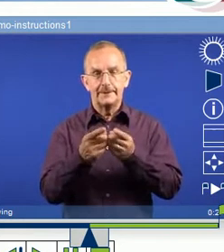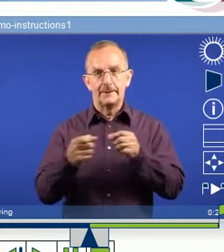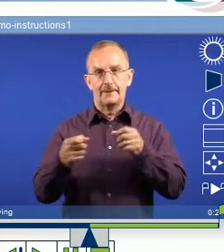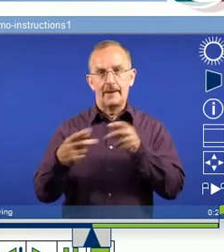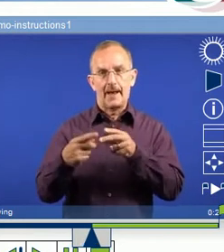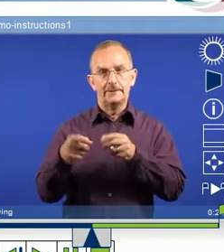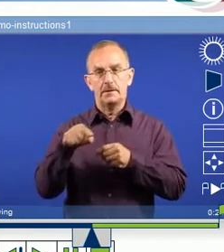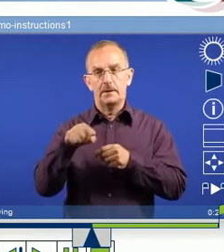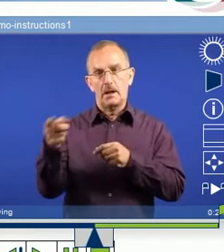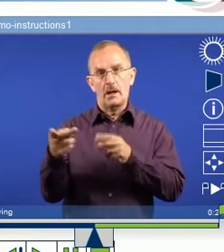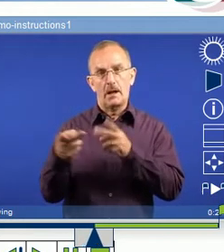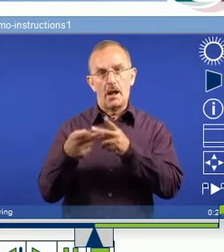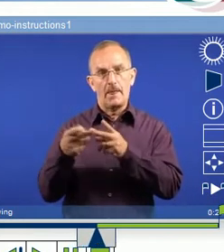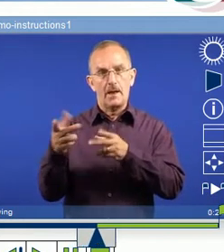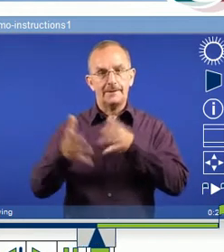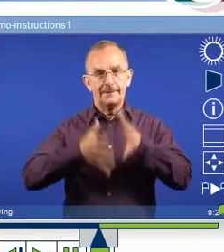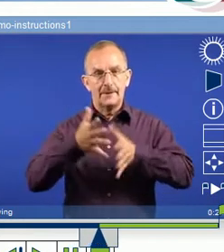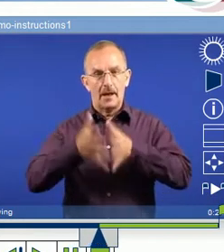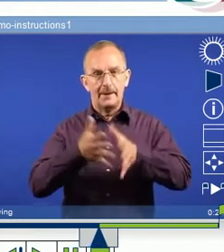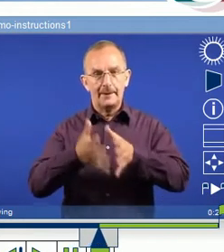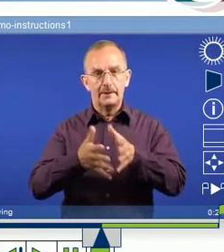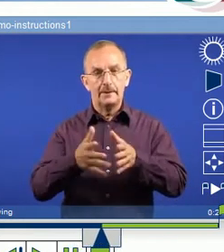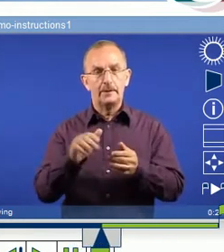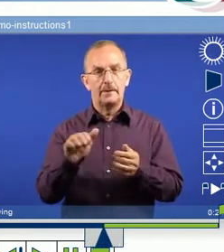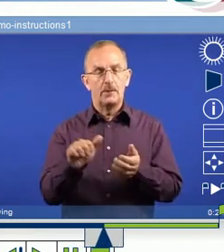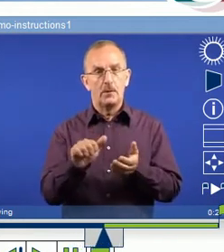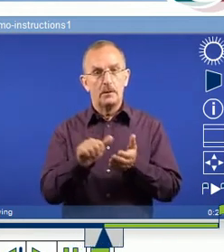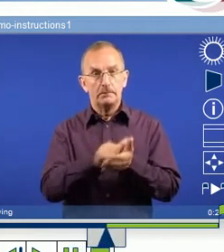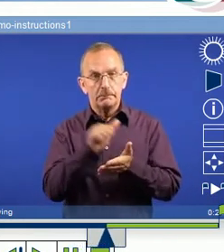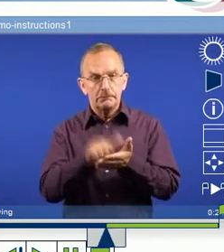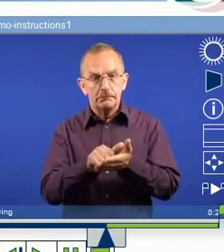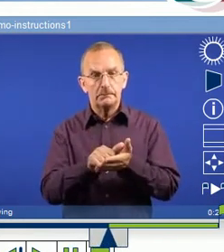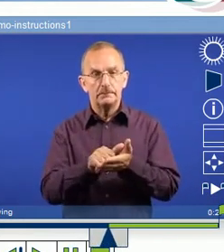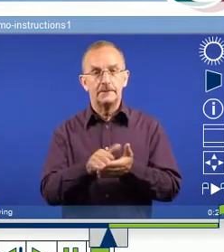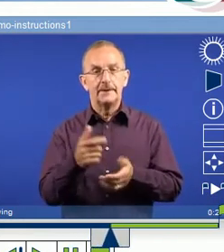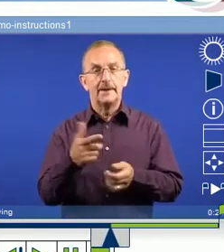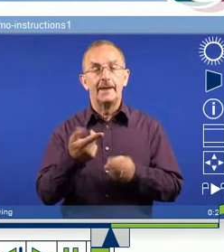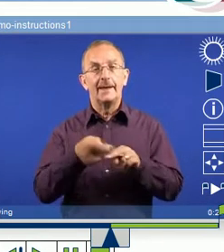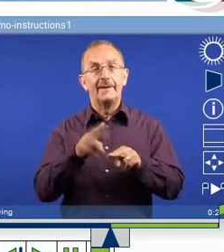Third, can compare your sign-in with another sign-in.